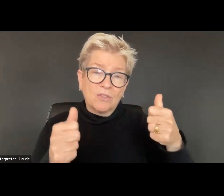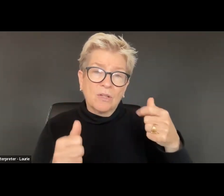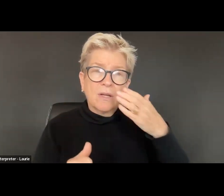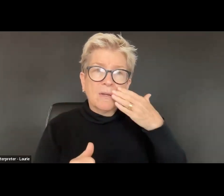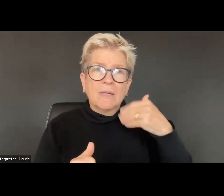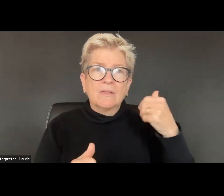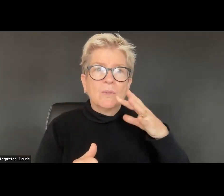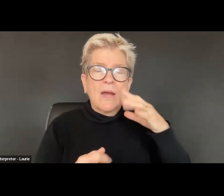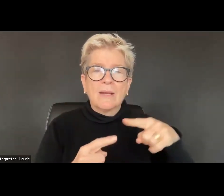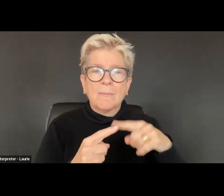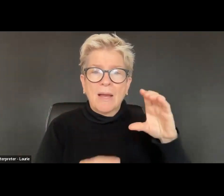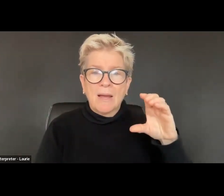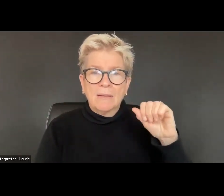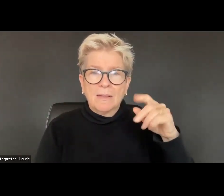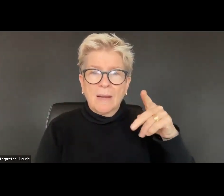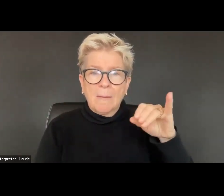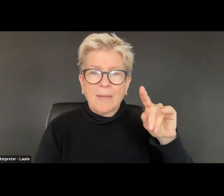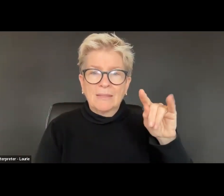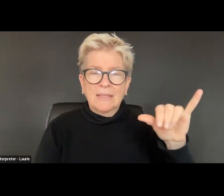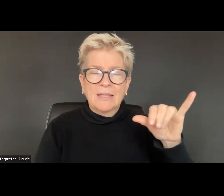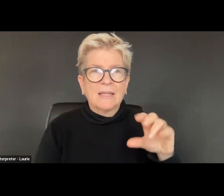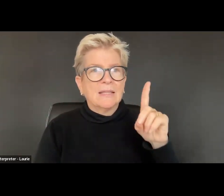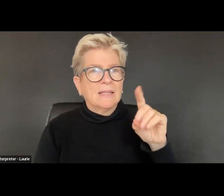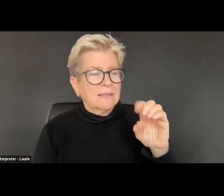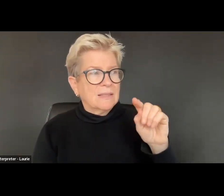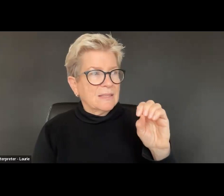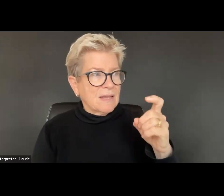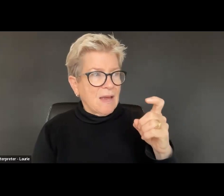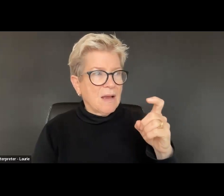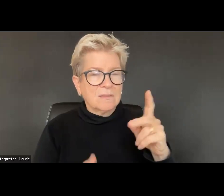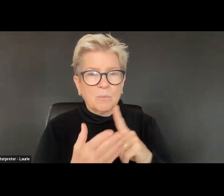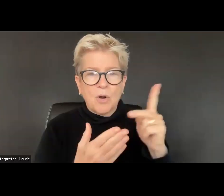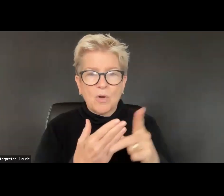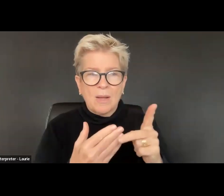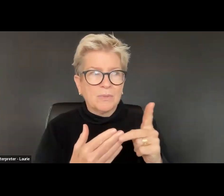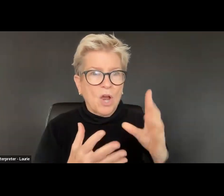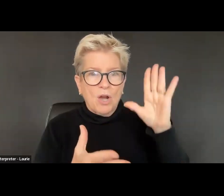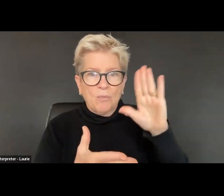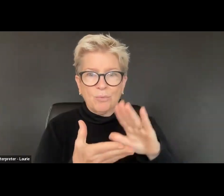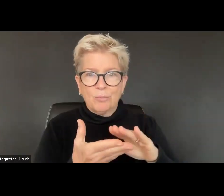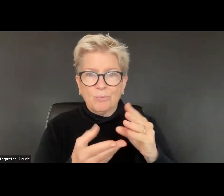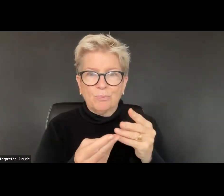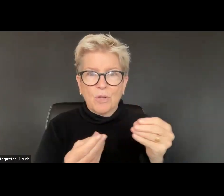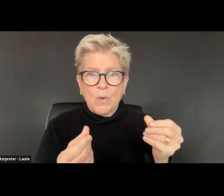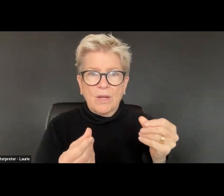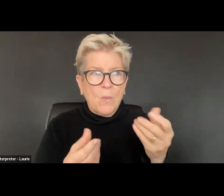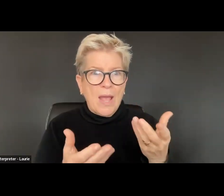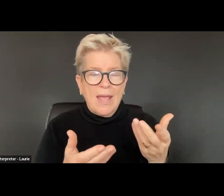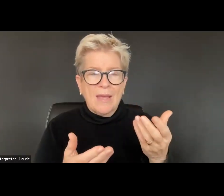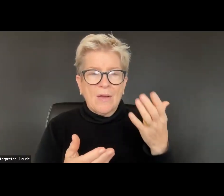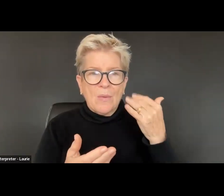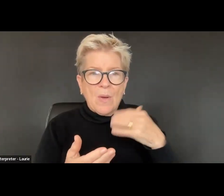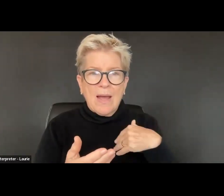capacity, and we're losing detox programs, very rapidly. And there are a number of reasons. One is